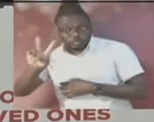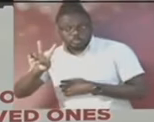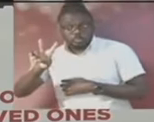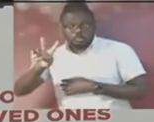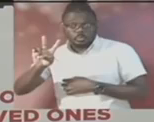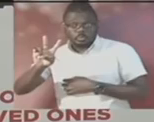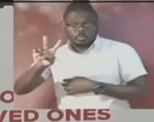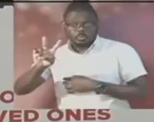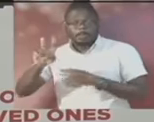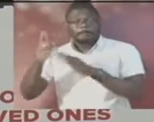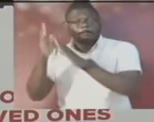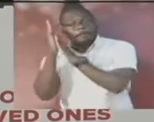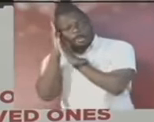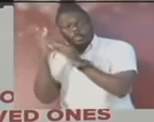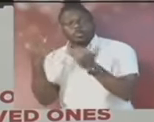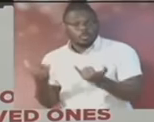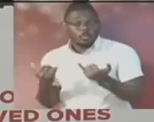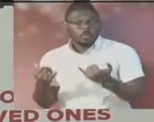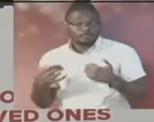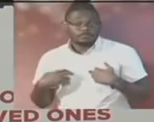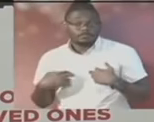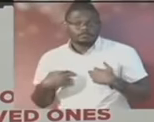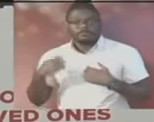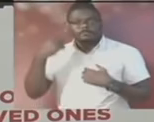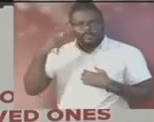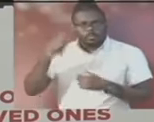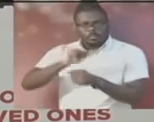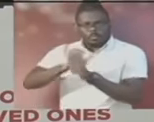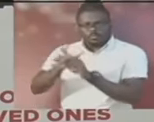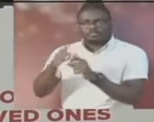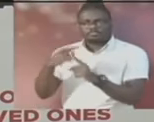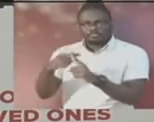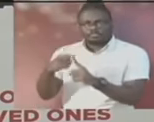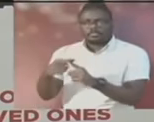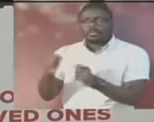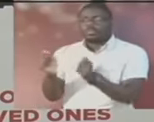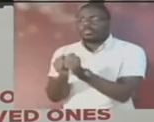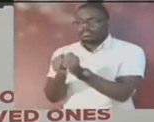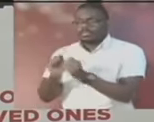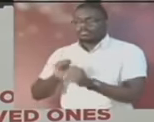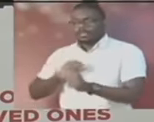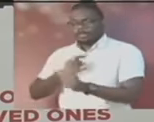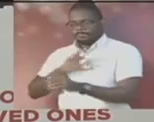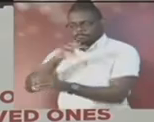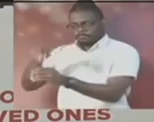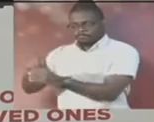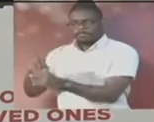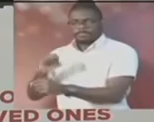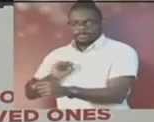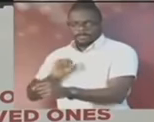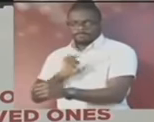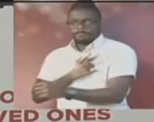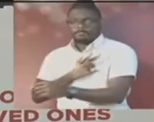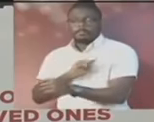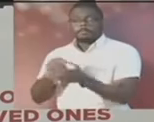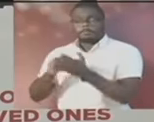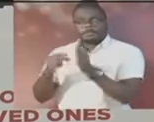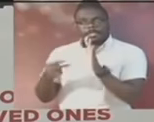542 beds available with supporting staff. And if all things are equal, meaning that our